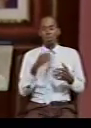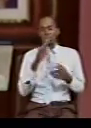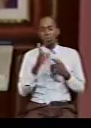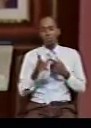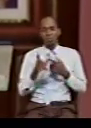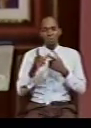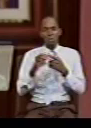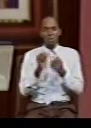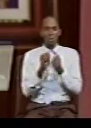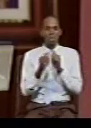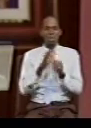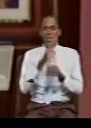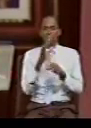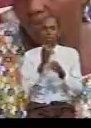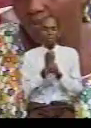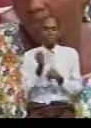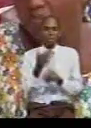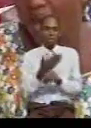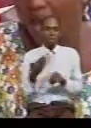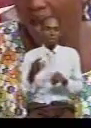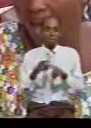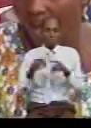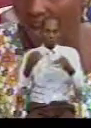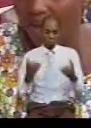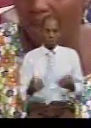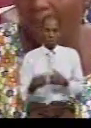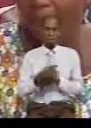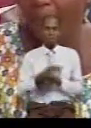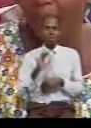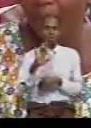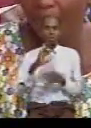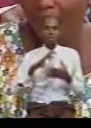today, the story will change.